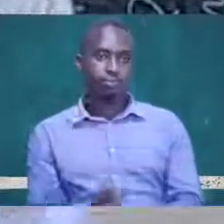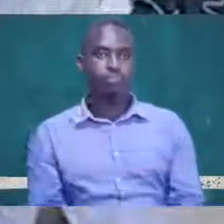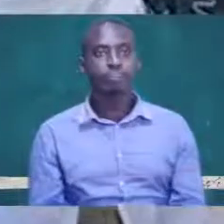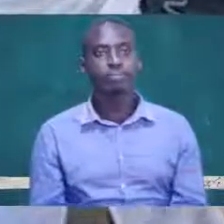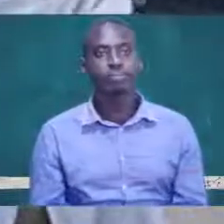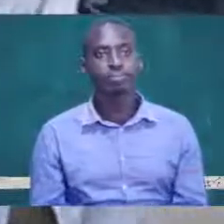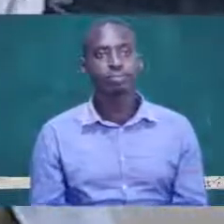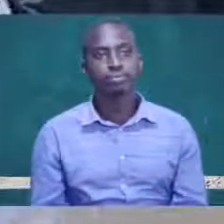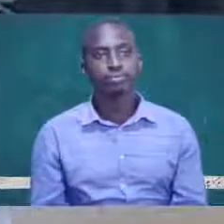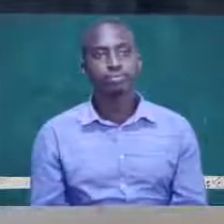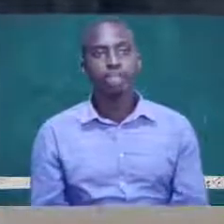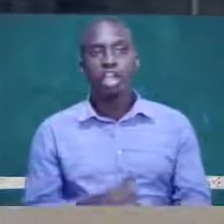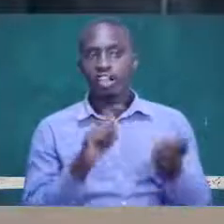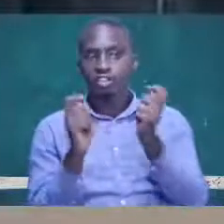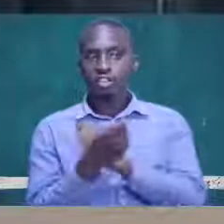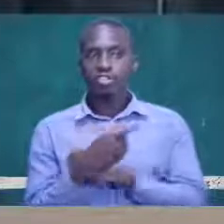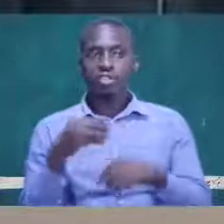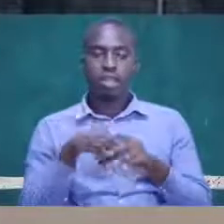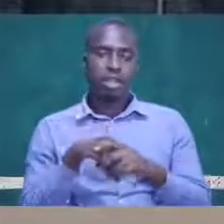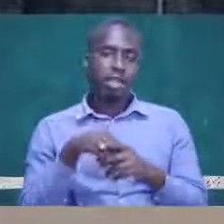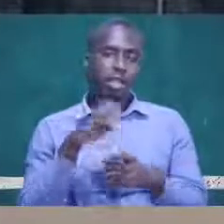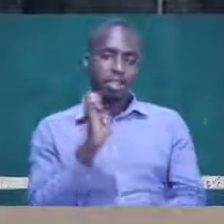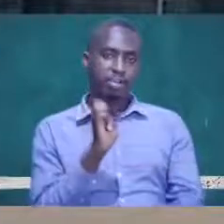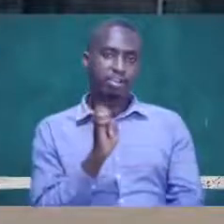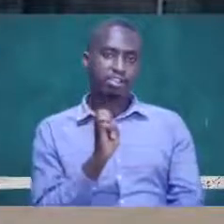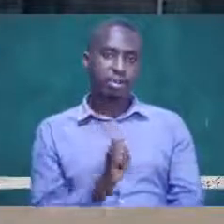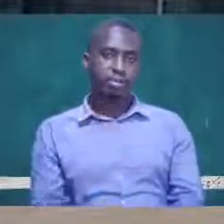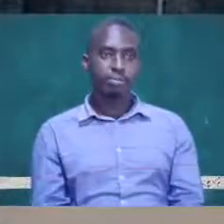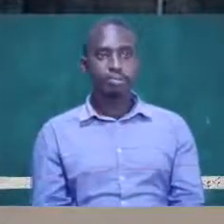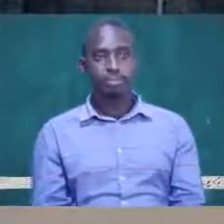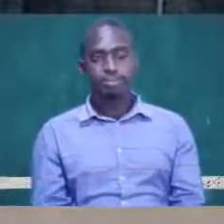the change in expenditure